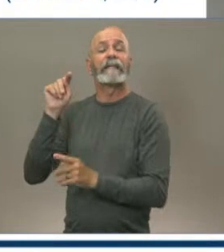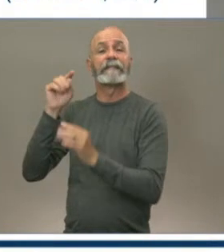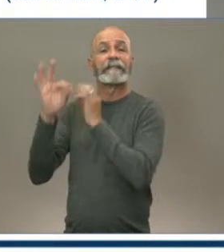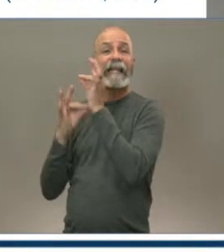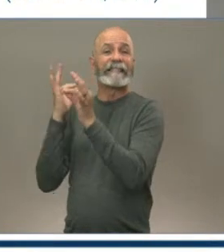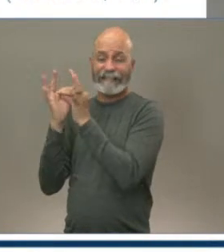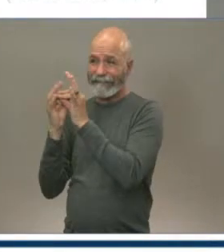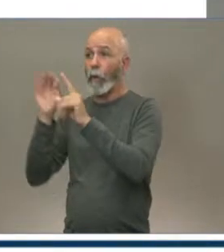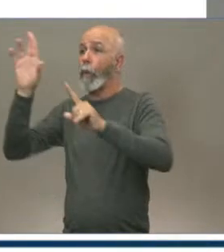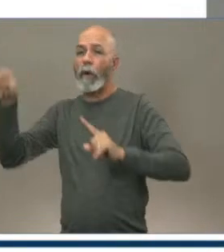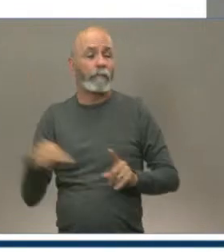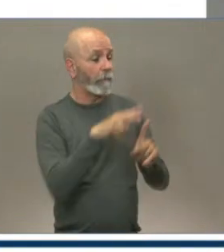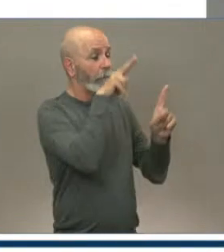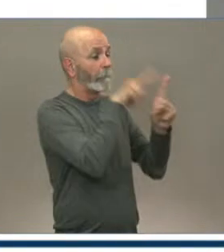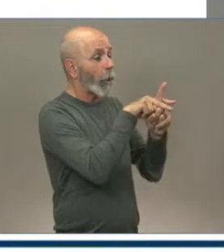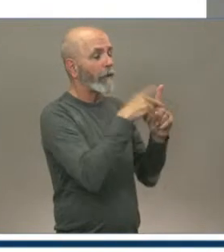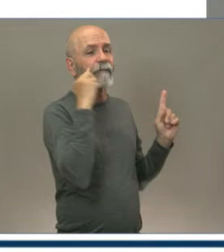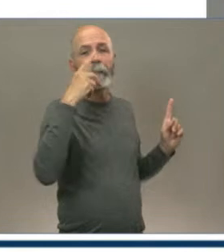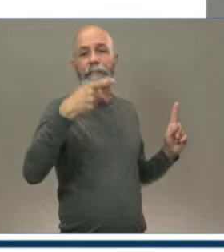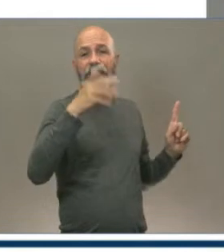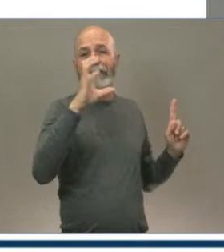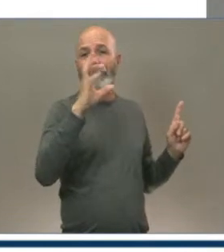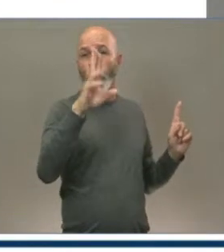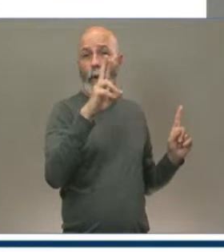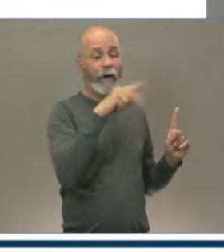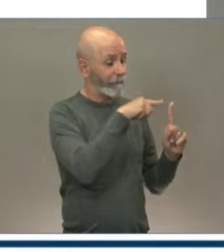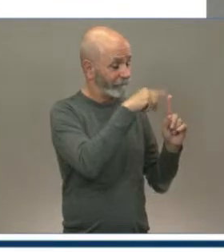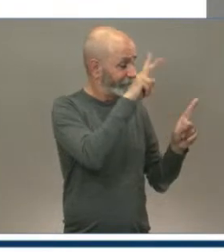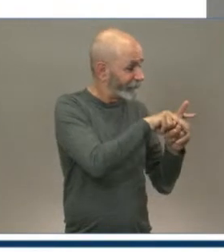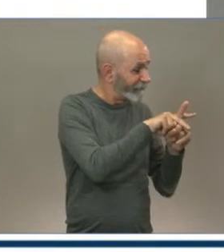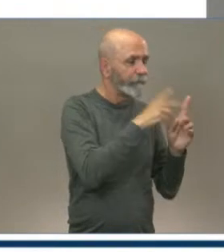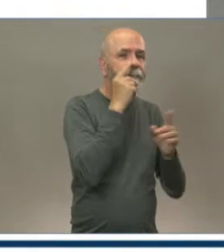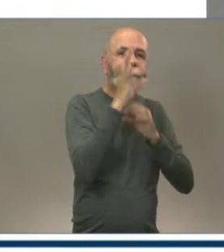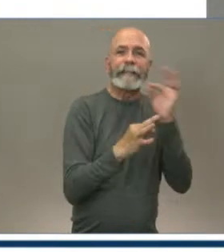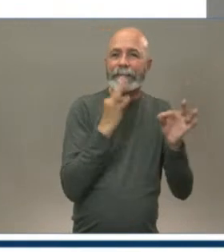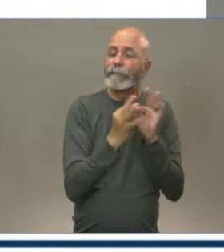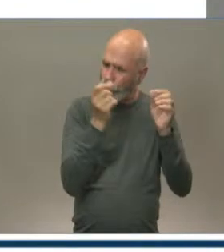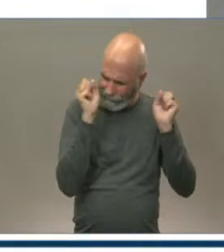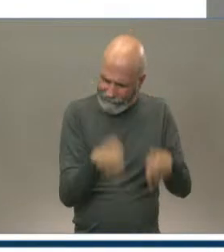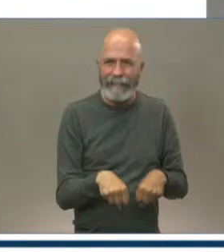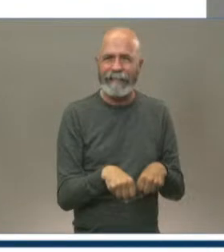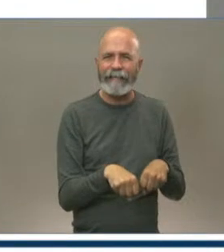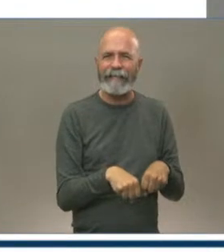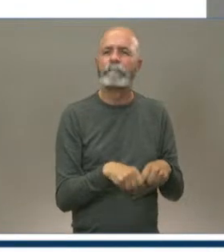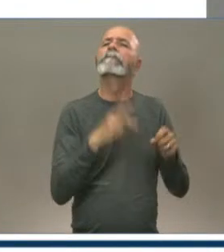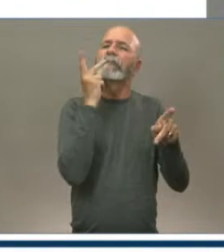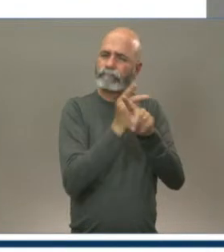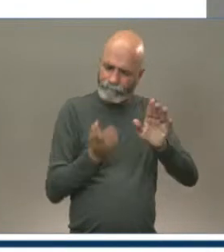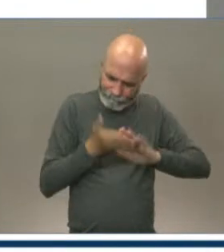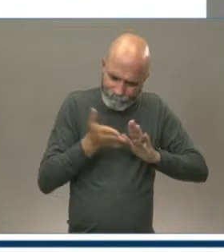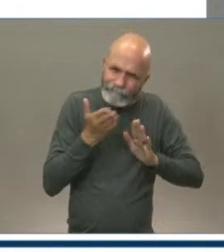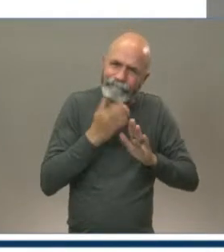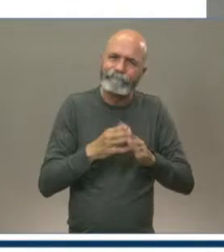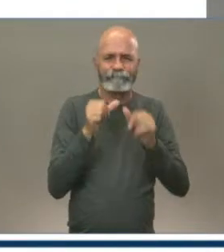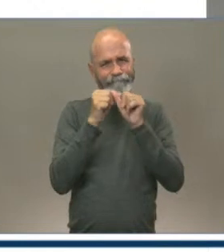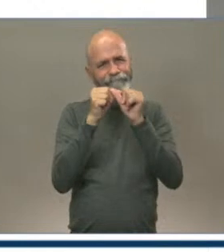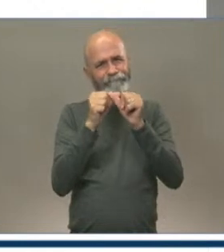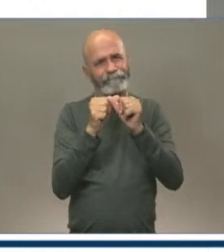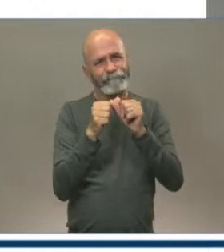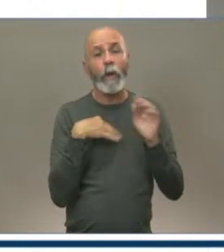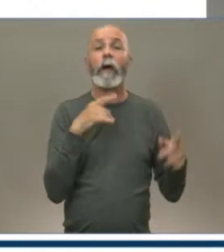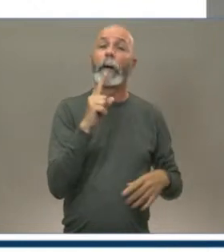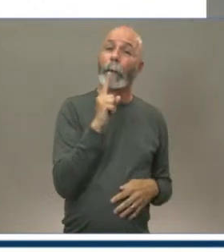center. We are ready to process as many tests as we can get. Getting tested regularly is one of